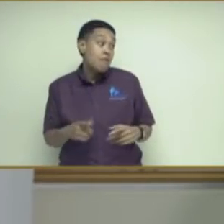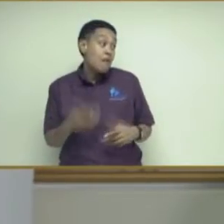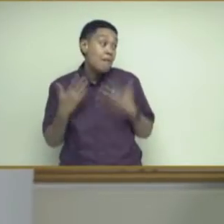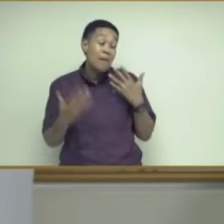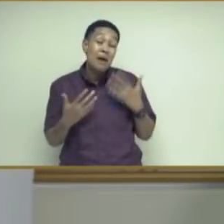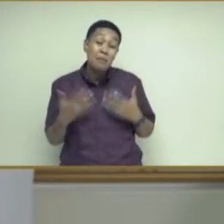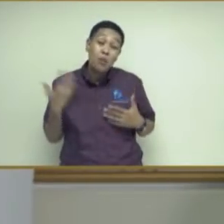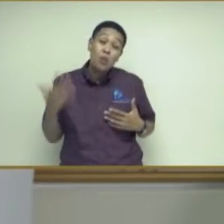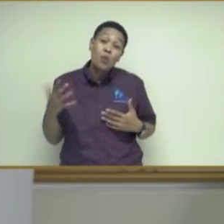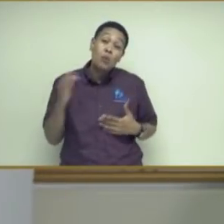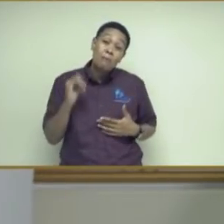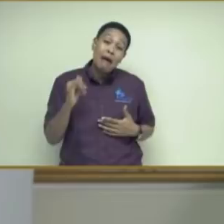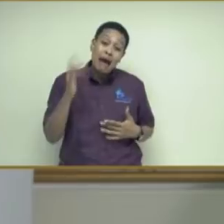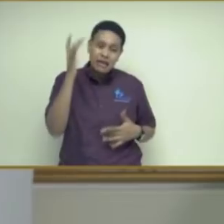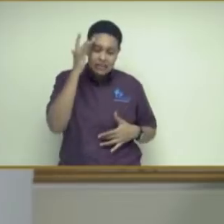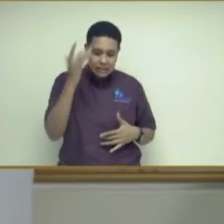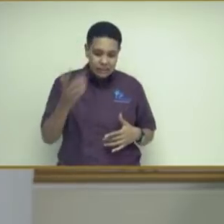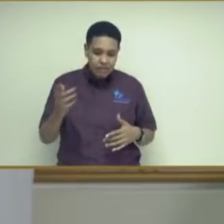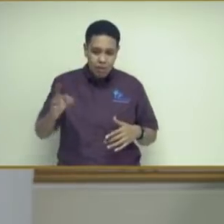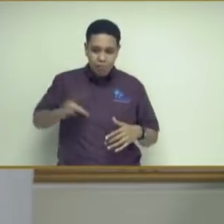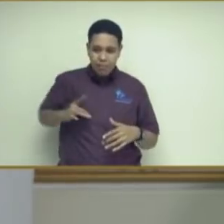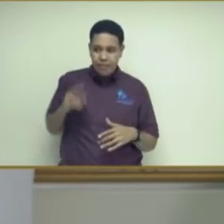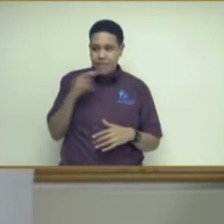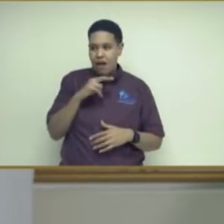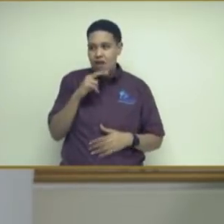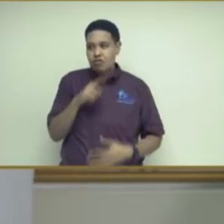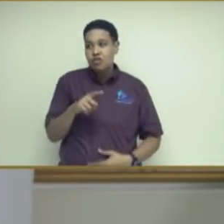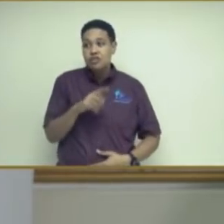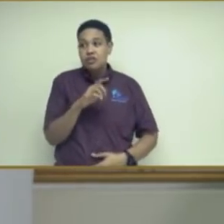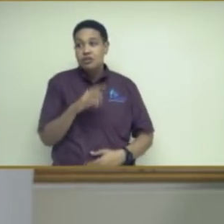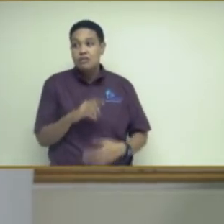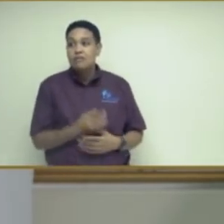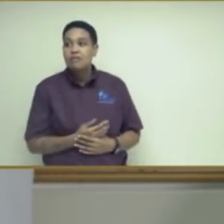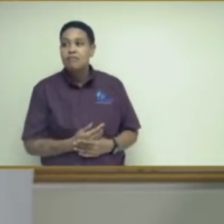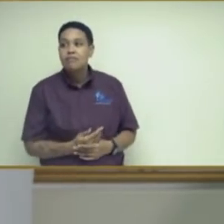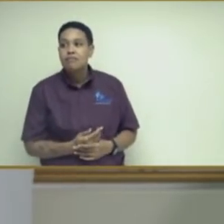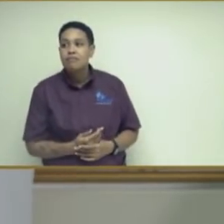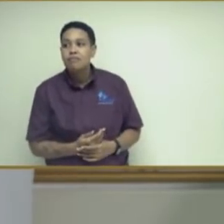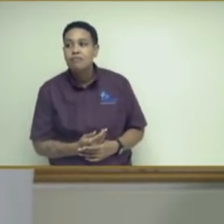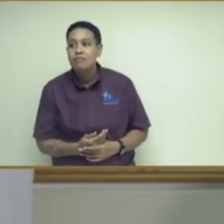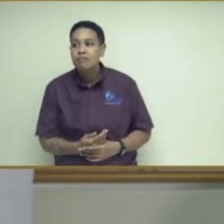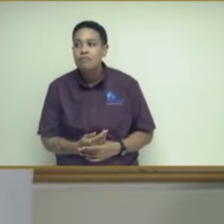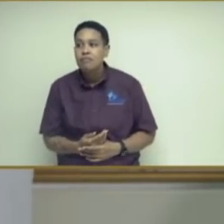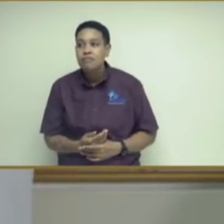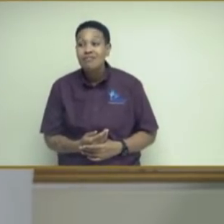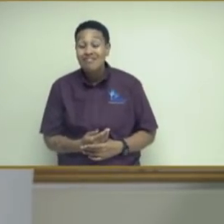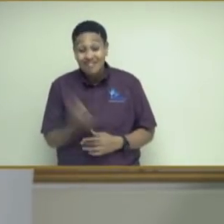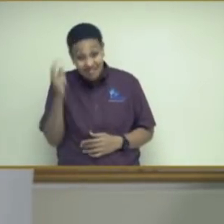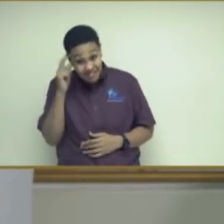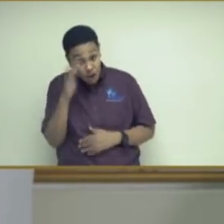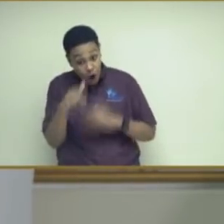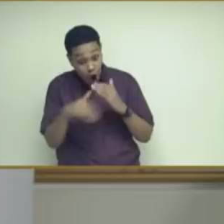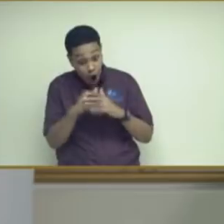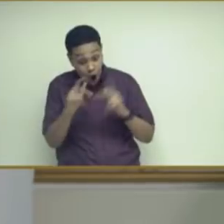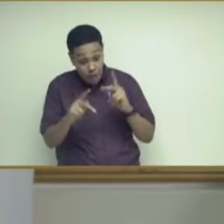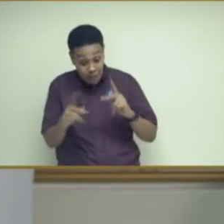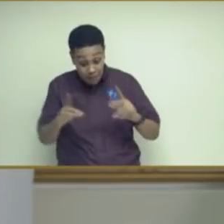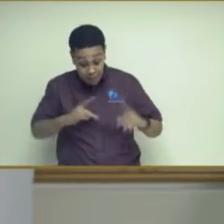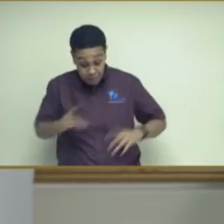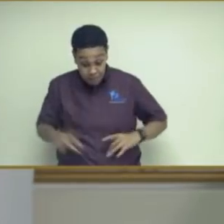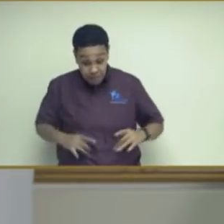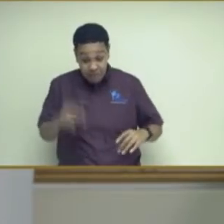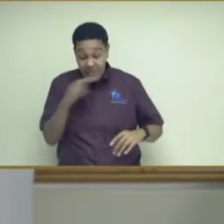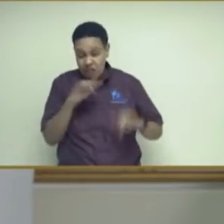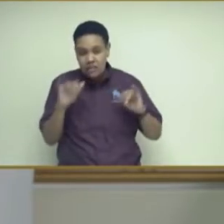ill from having the virus. All persons are not going to experience the virus the same way.